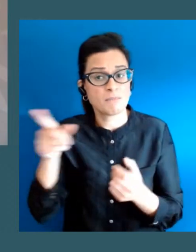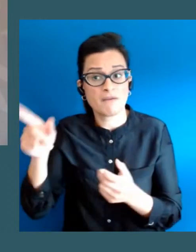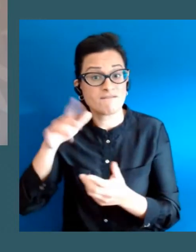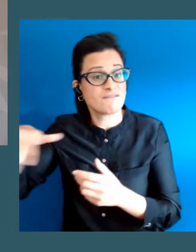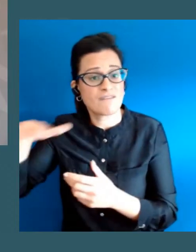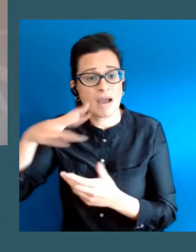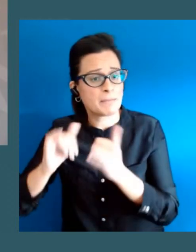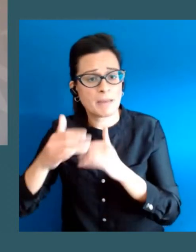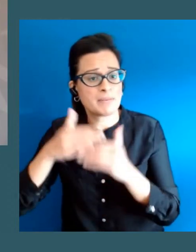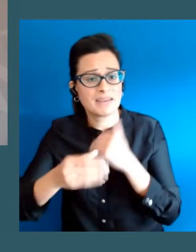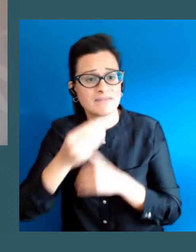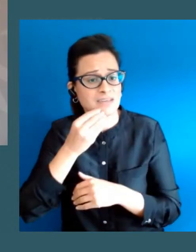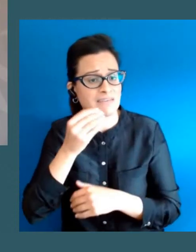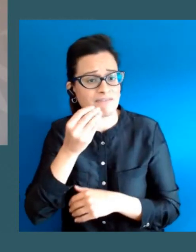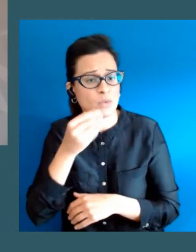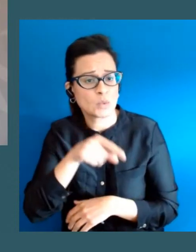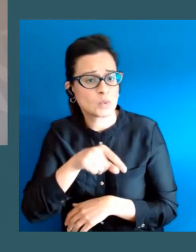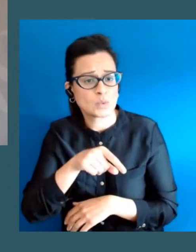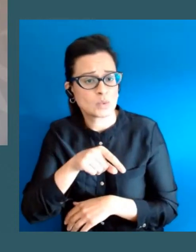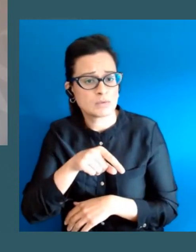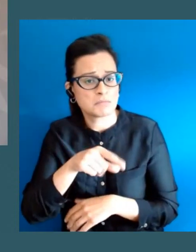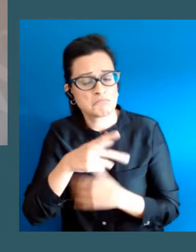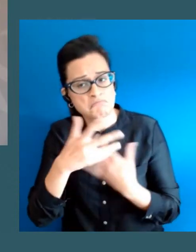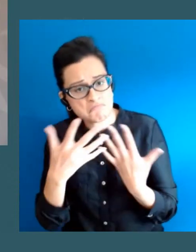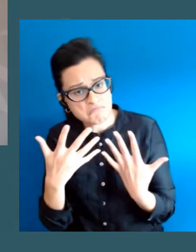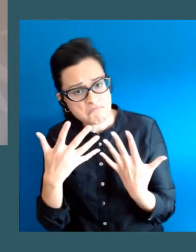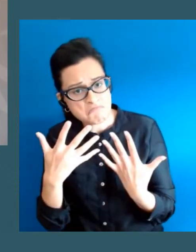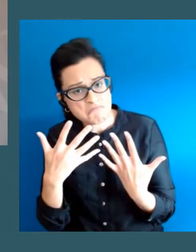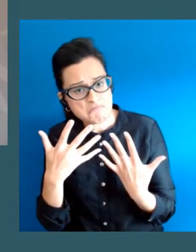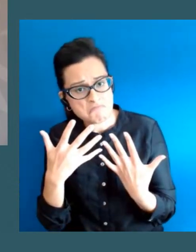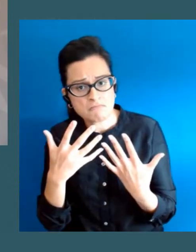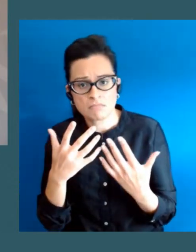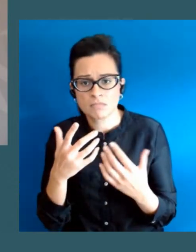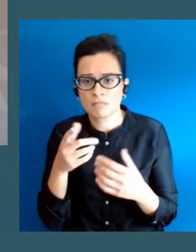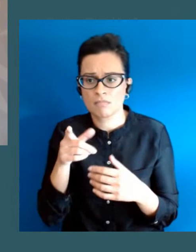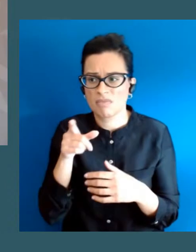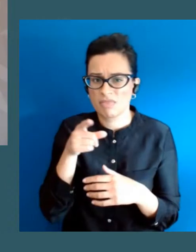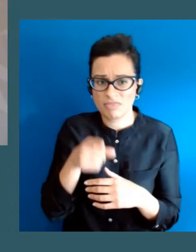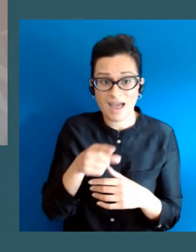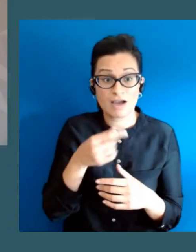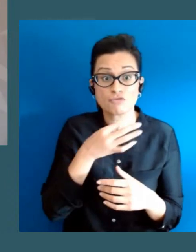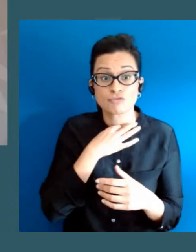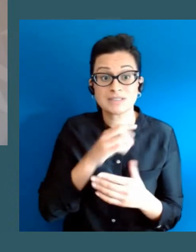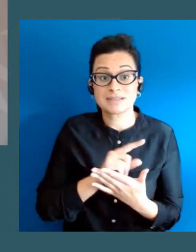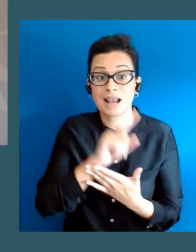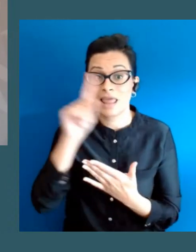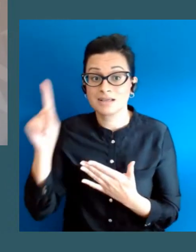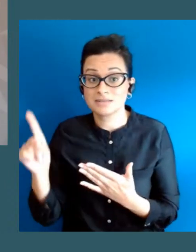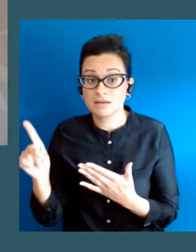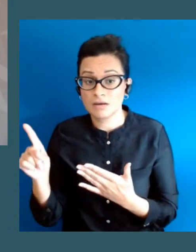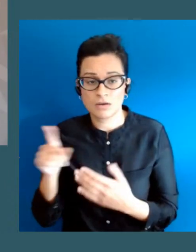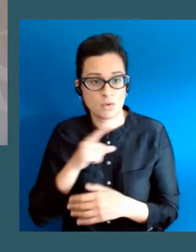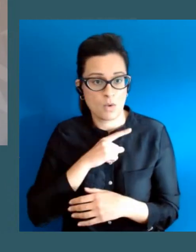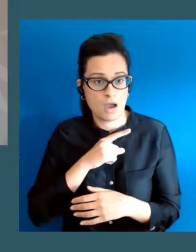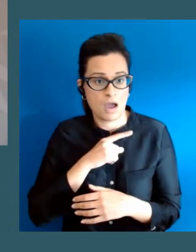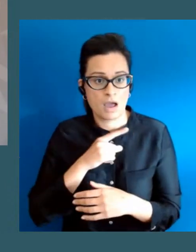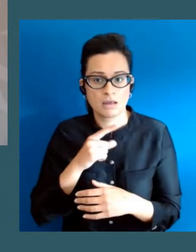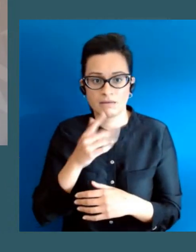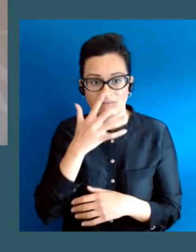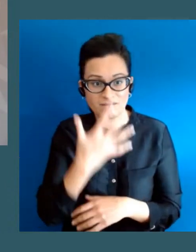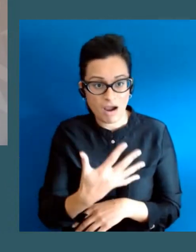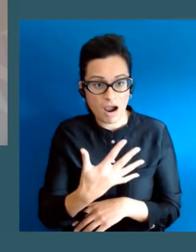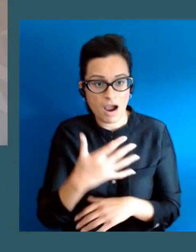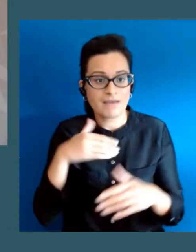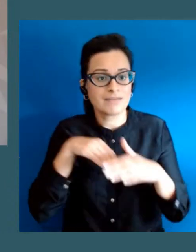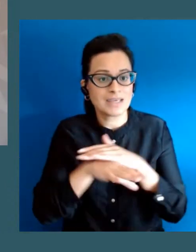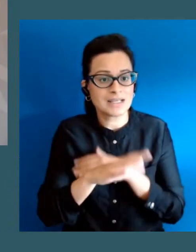So whether that becomes, sort of a risk later on, if you like, at 5, when they might go into school and